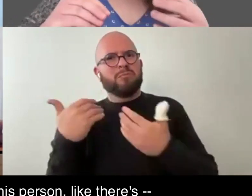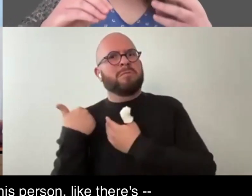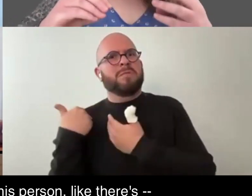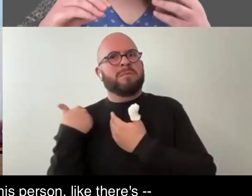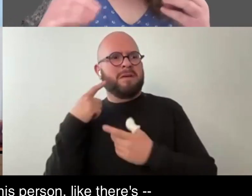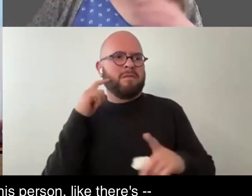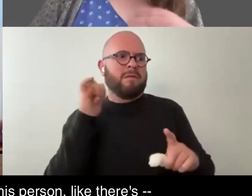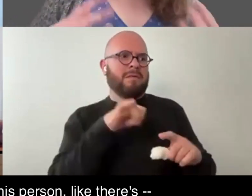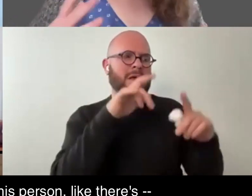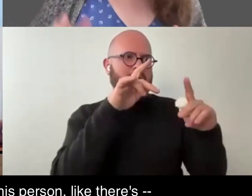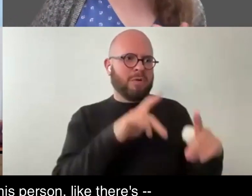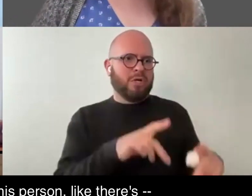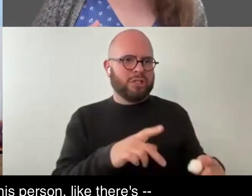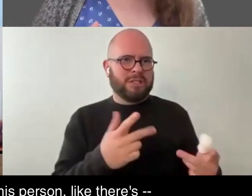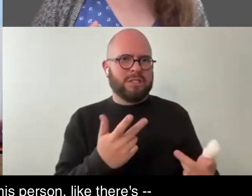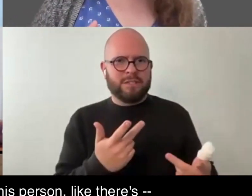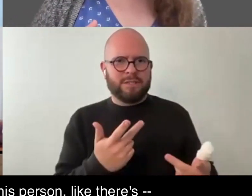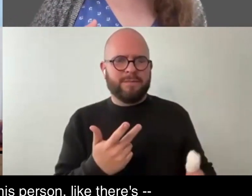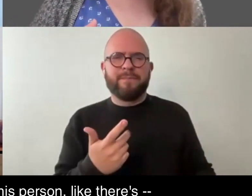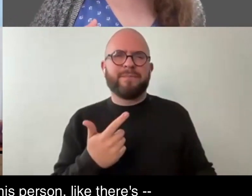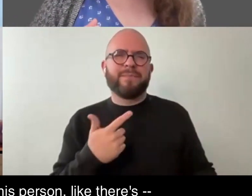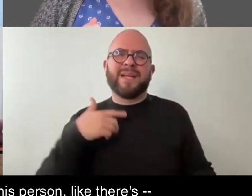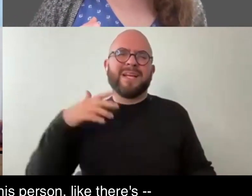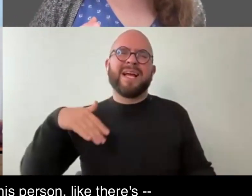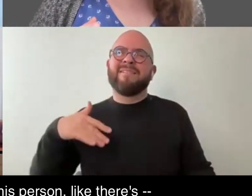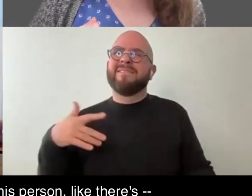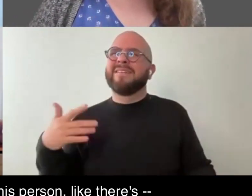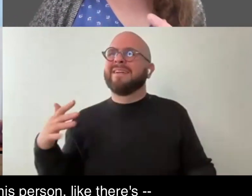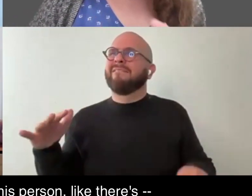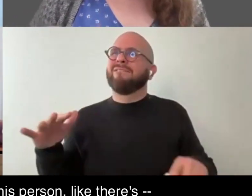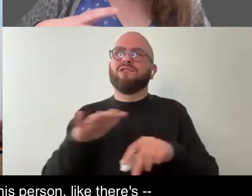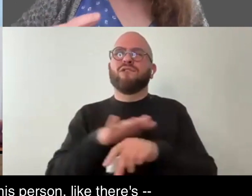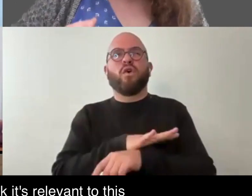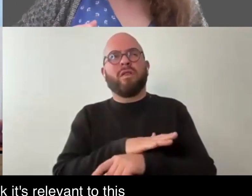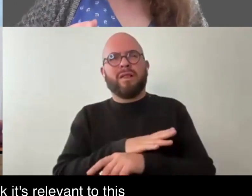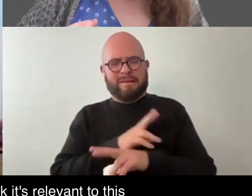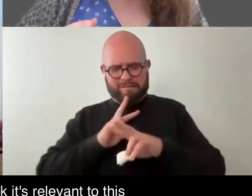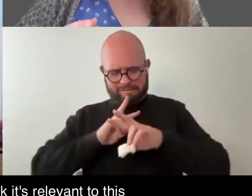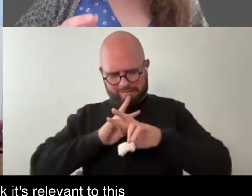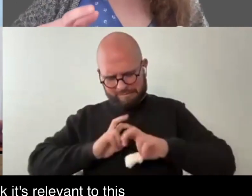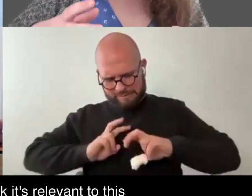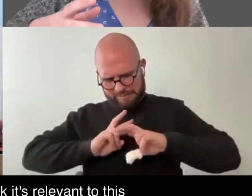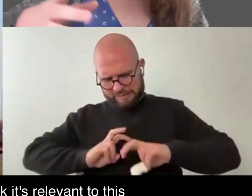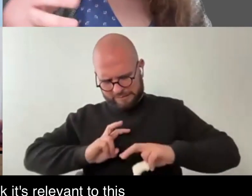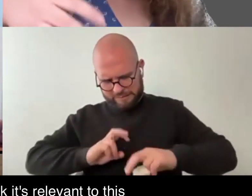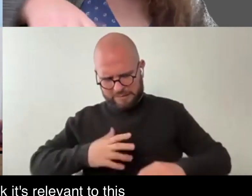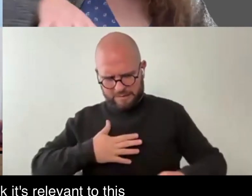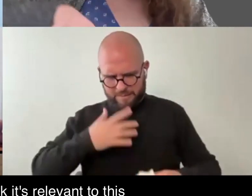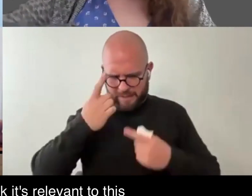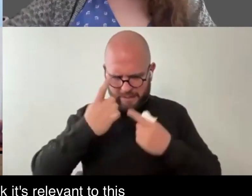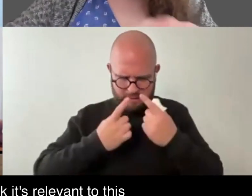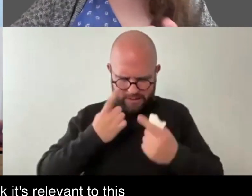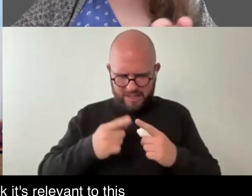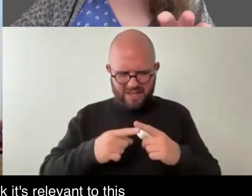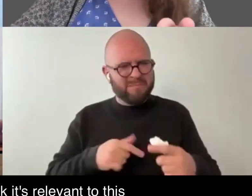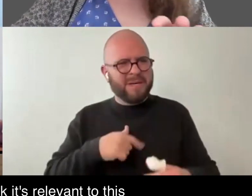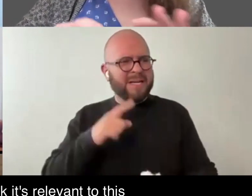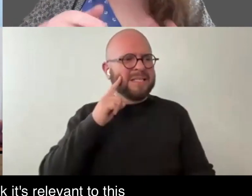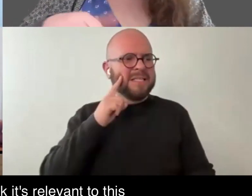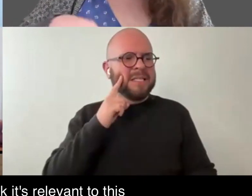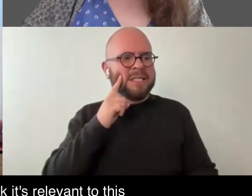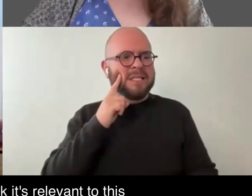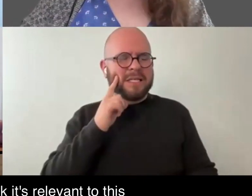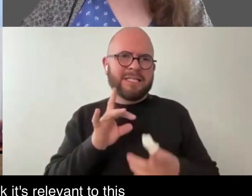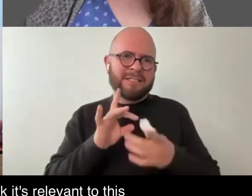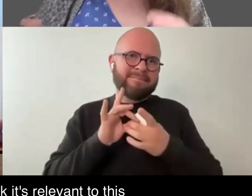Like and I haven't fully parsed through my thoughts on all of that, but I think it's relevant and